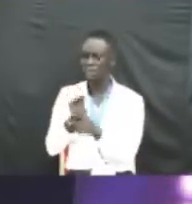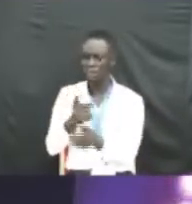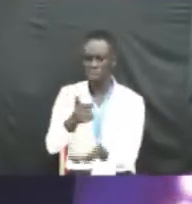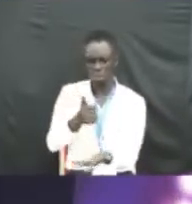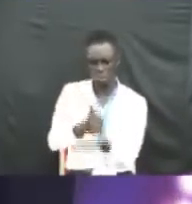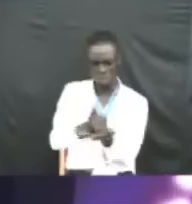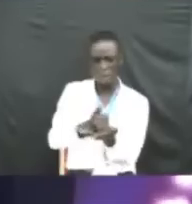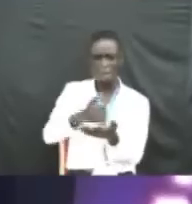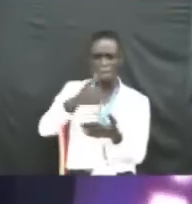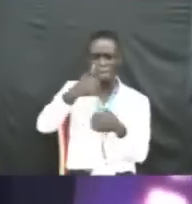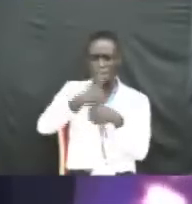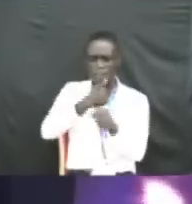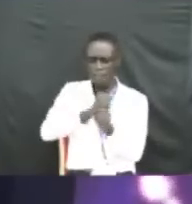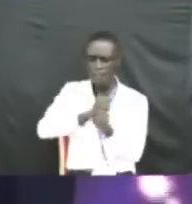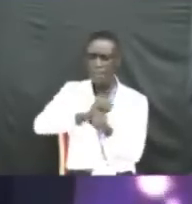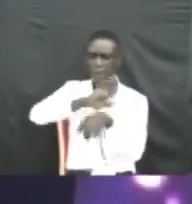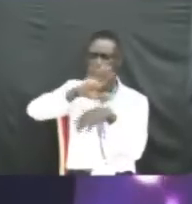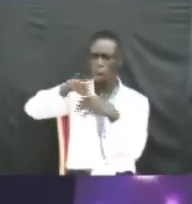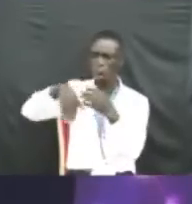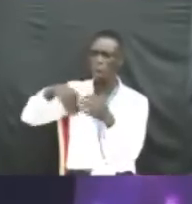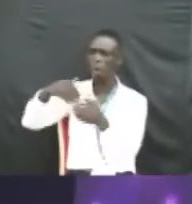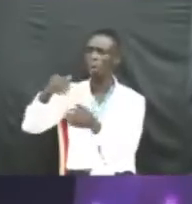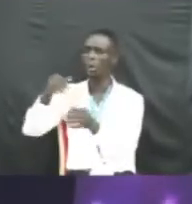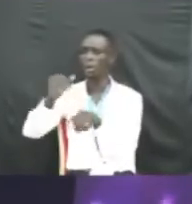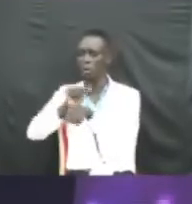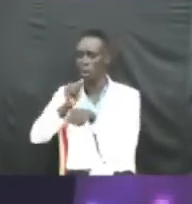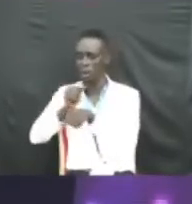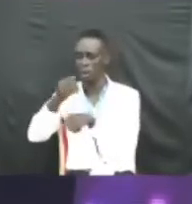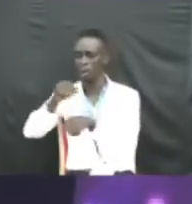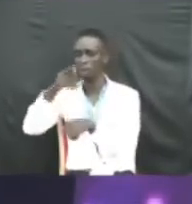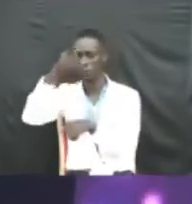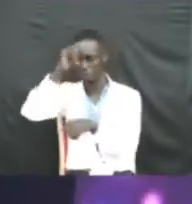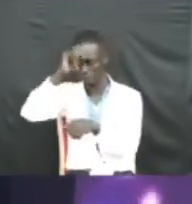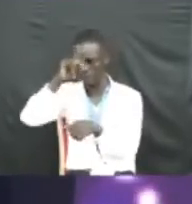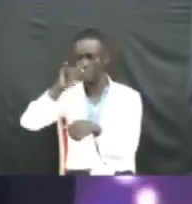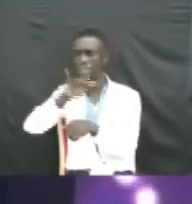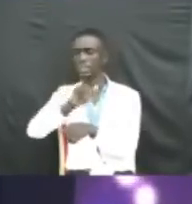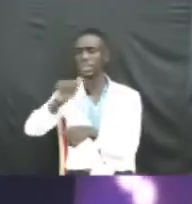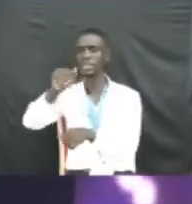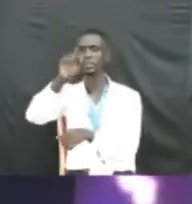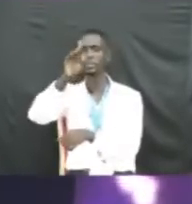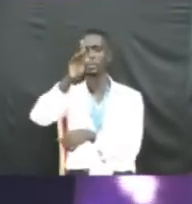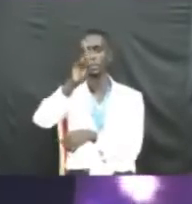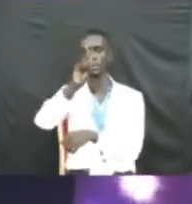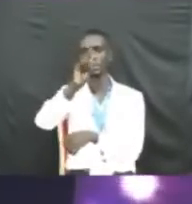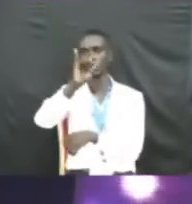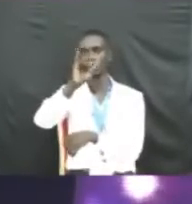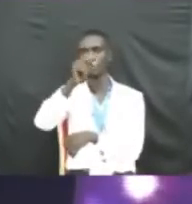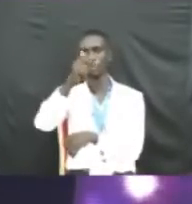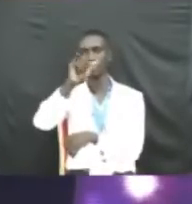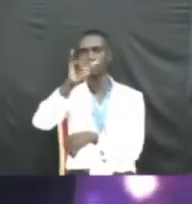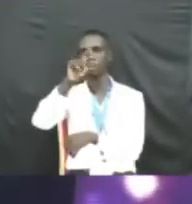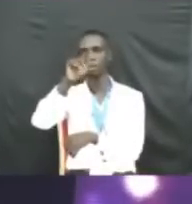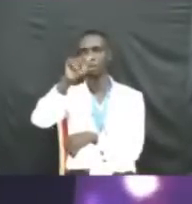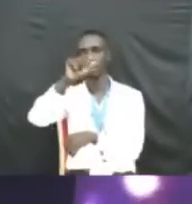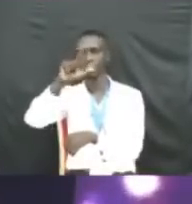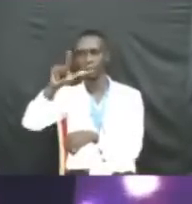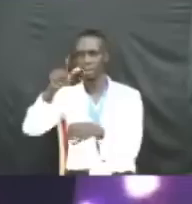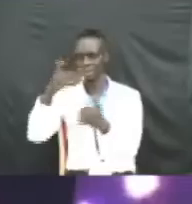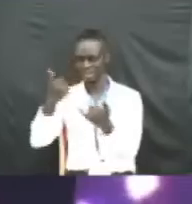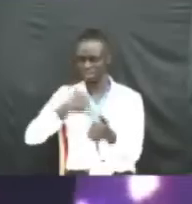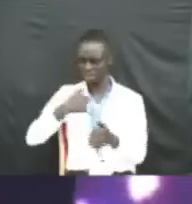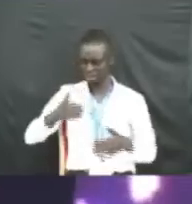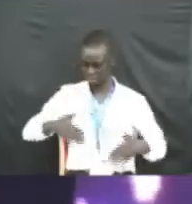the operations of our regular taxis just as you have with Uber. I'm happy to say that that work has now been